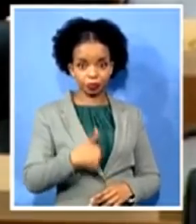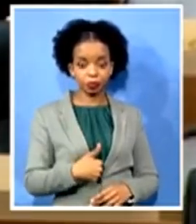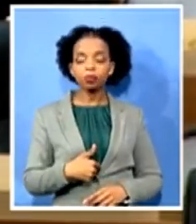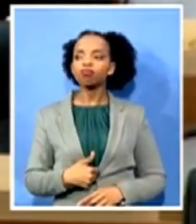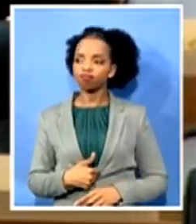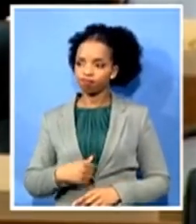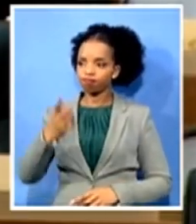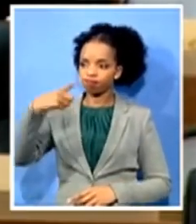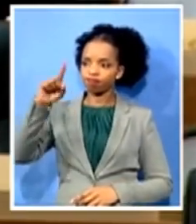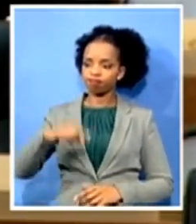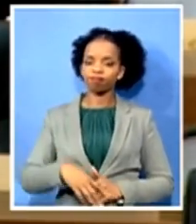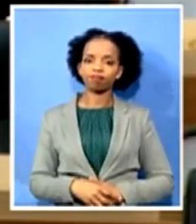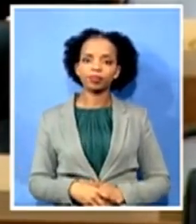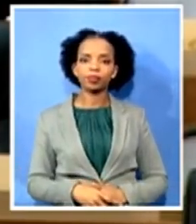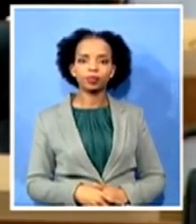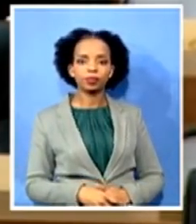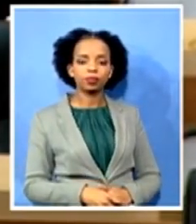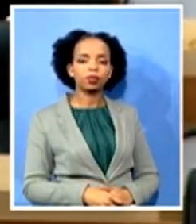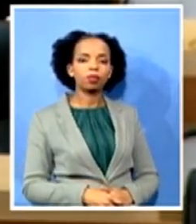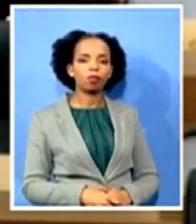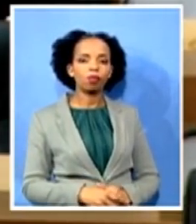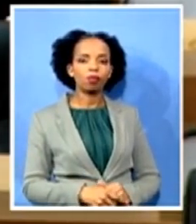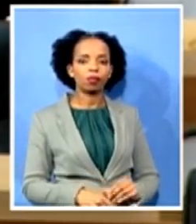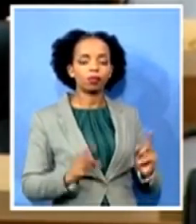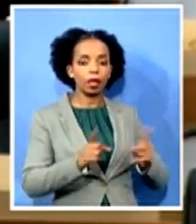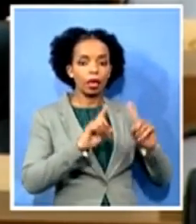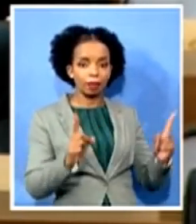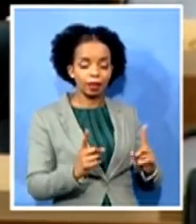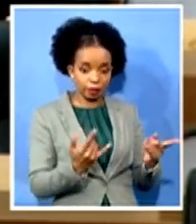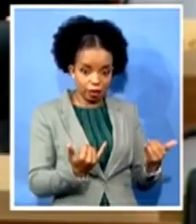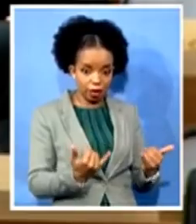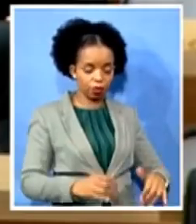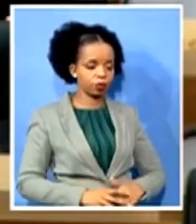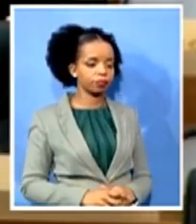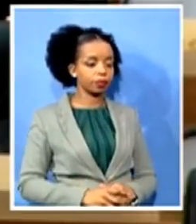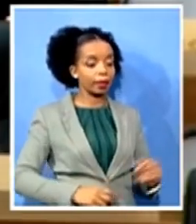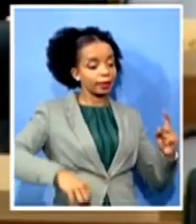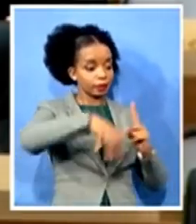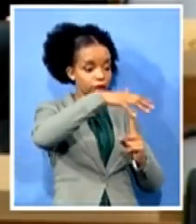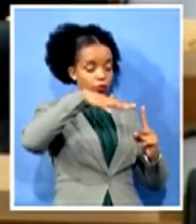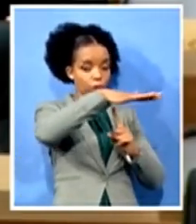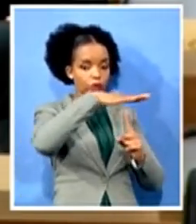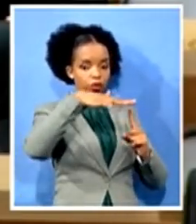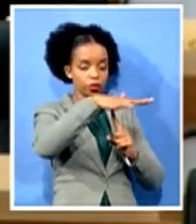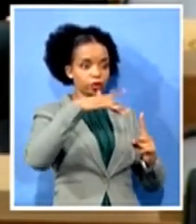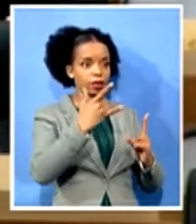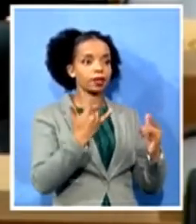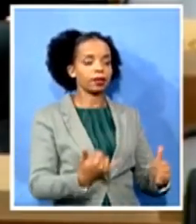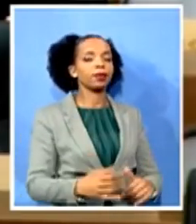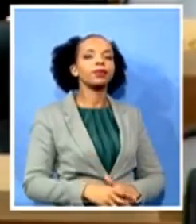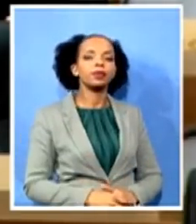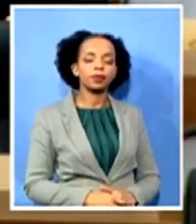The resolution of that situation is one aspect that we will deal with. The other aspect is that